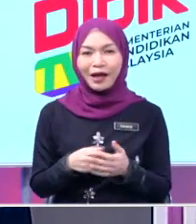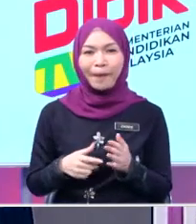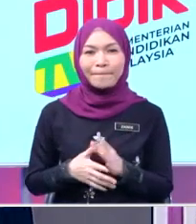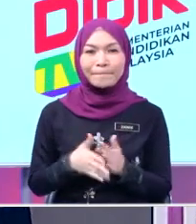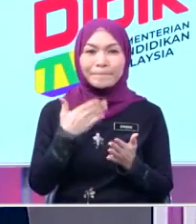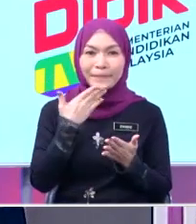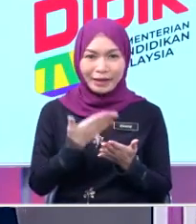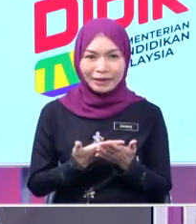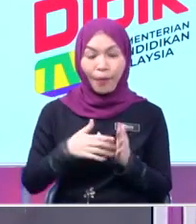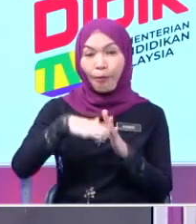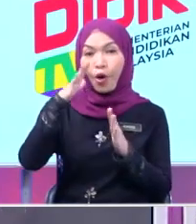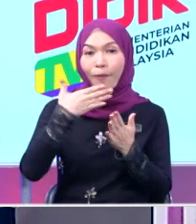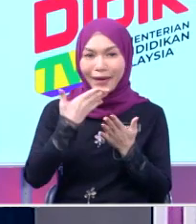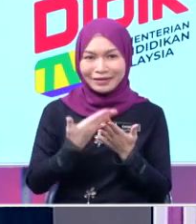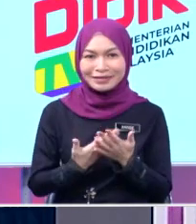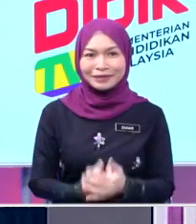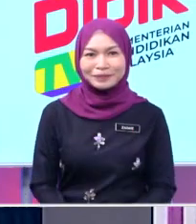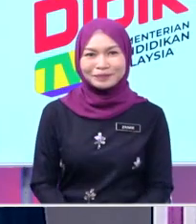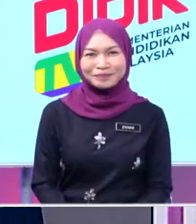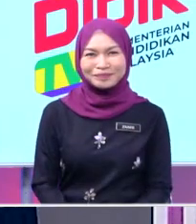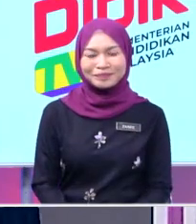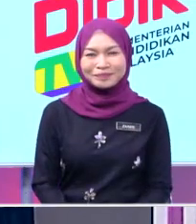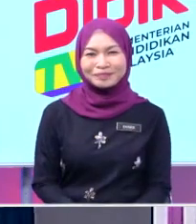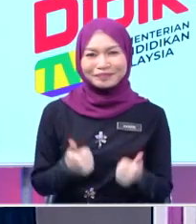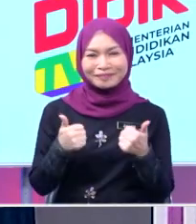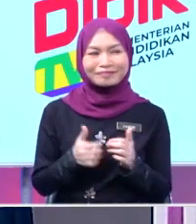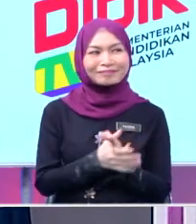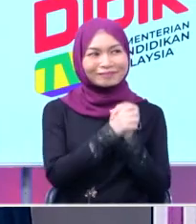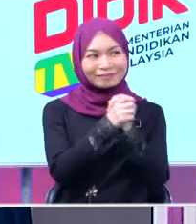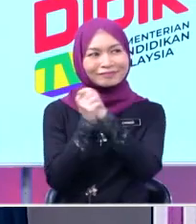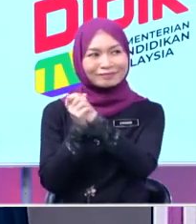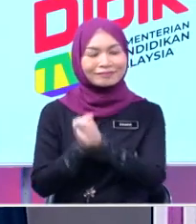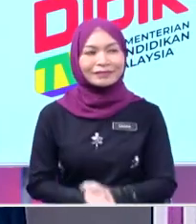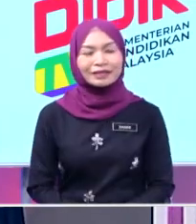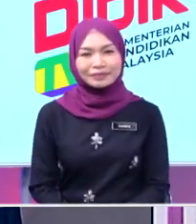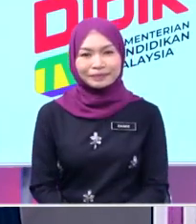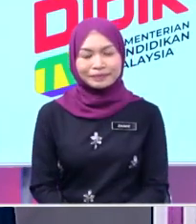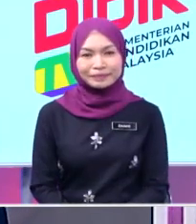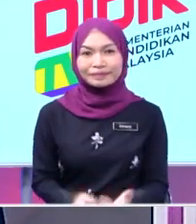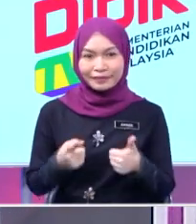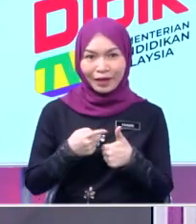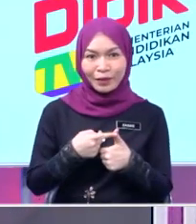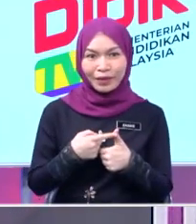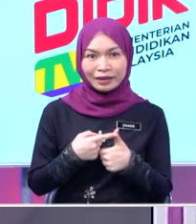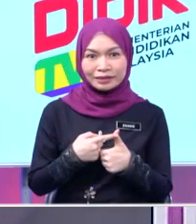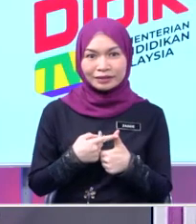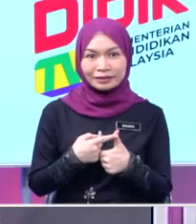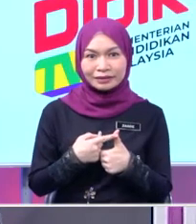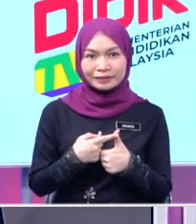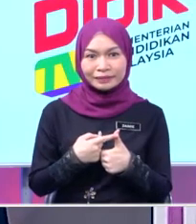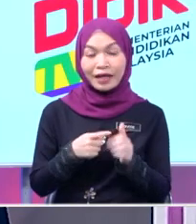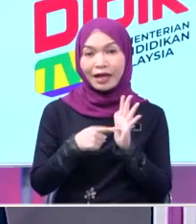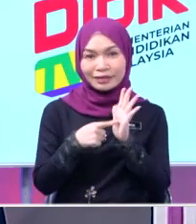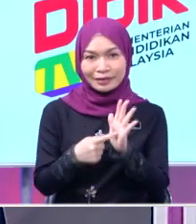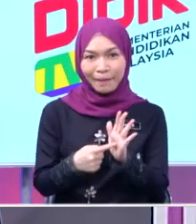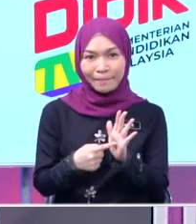wish I can do that, right? Okay. Good job, CD. Good job, CD. All right, now here's one example for you guys at home